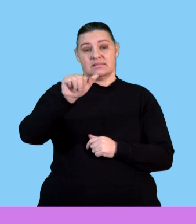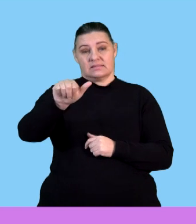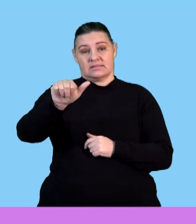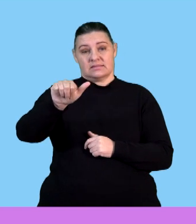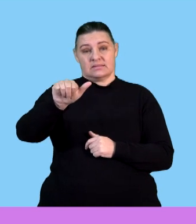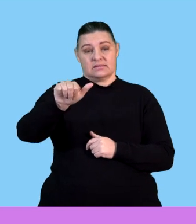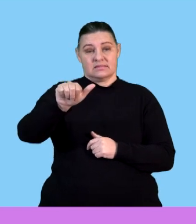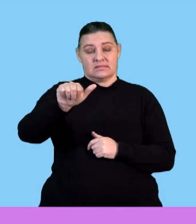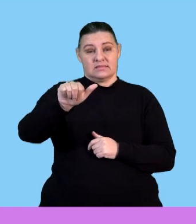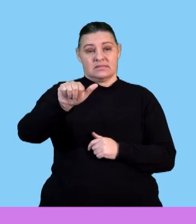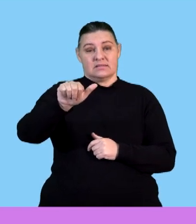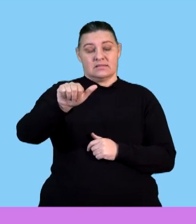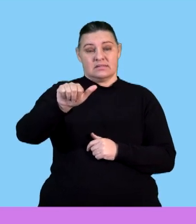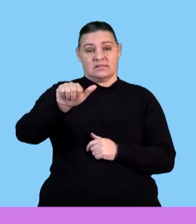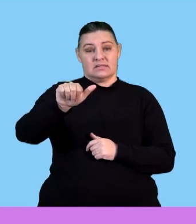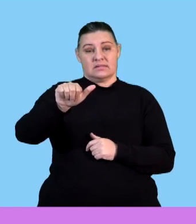96. Oh,